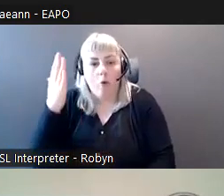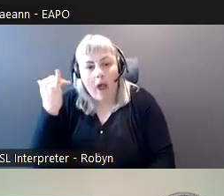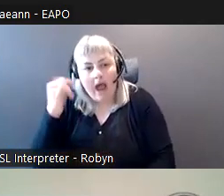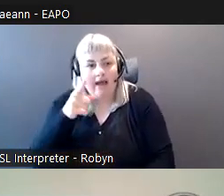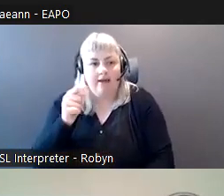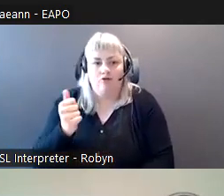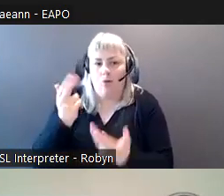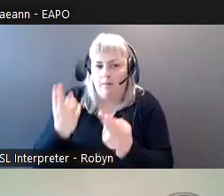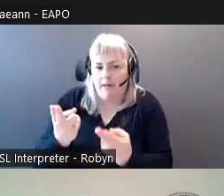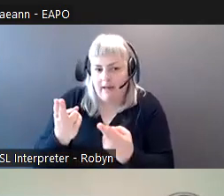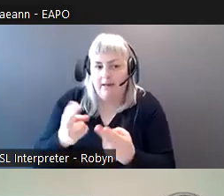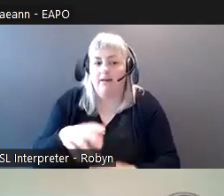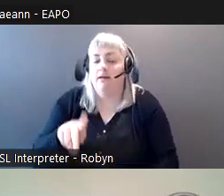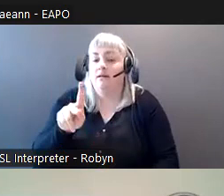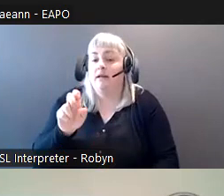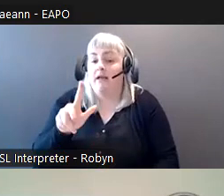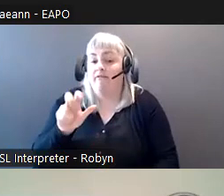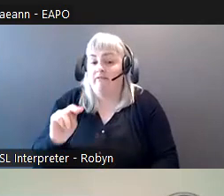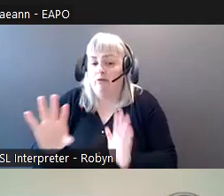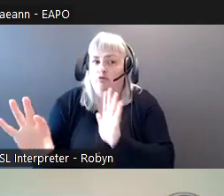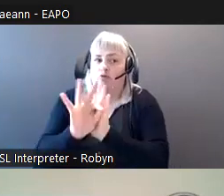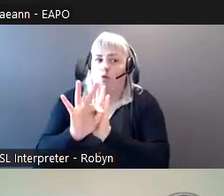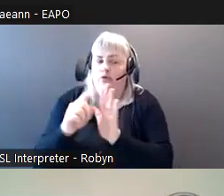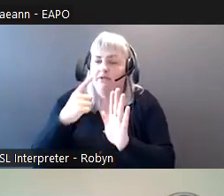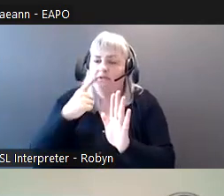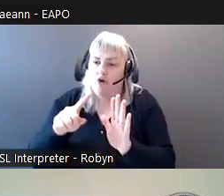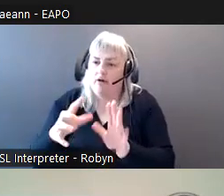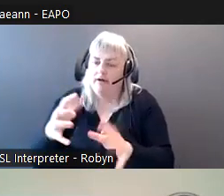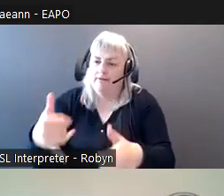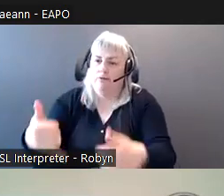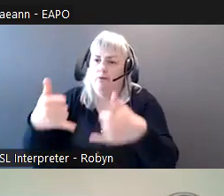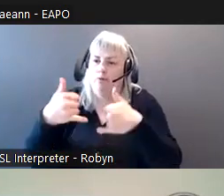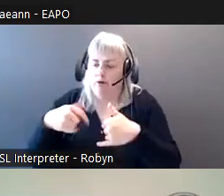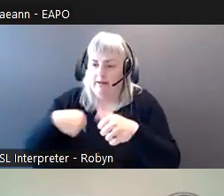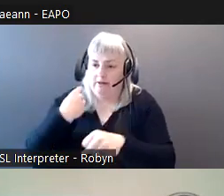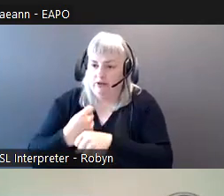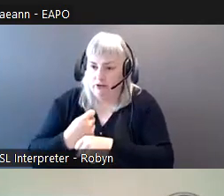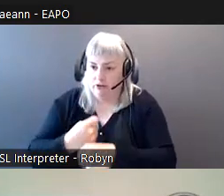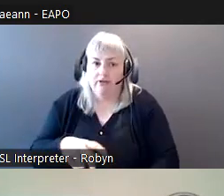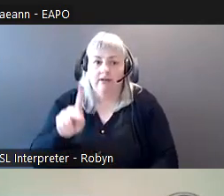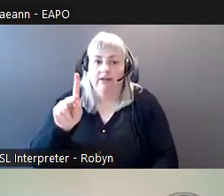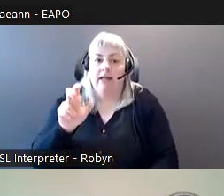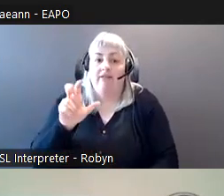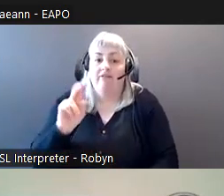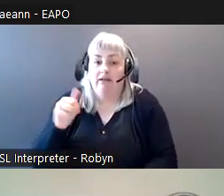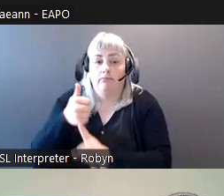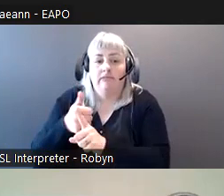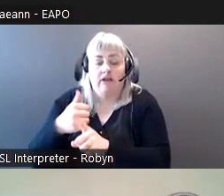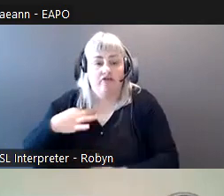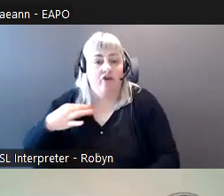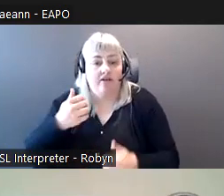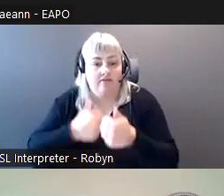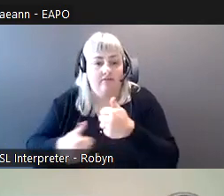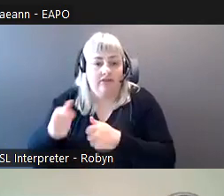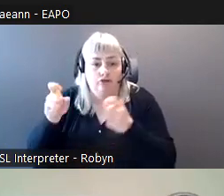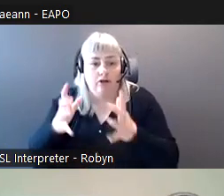why we chose him as the key recipient this year. Kevin is a volunteer executive director of